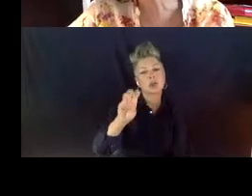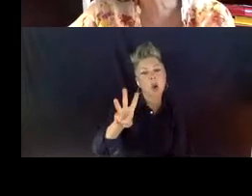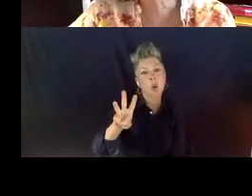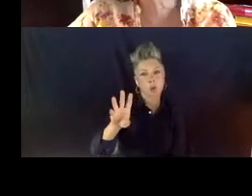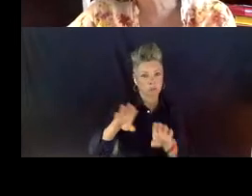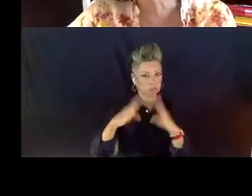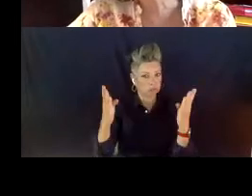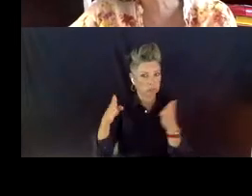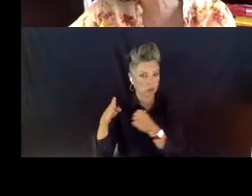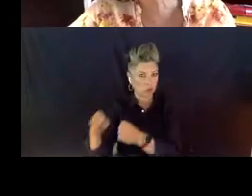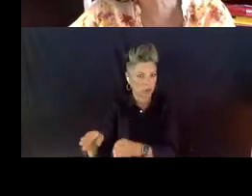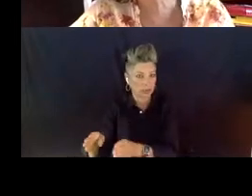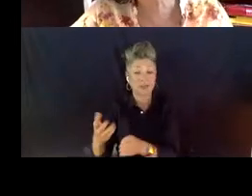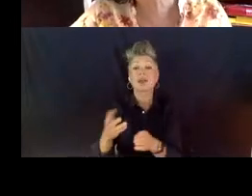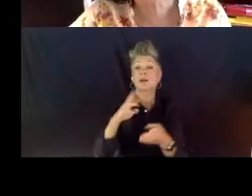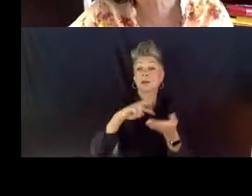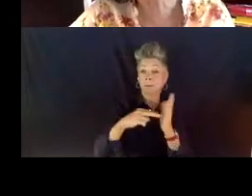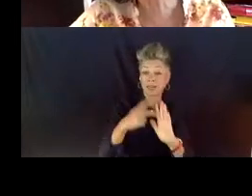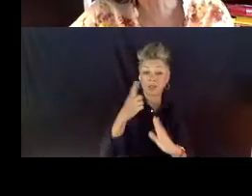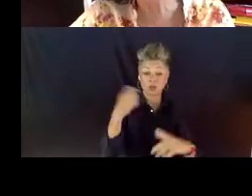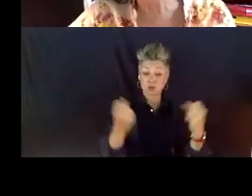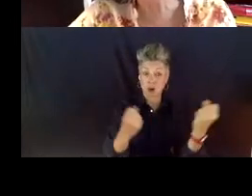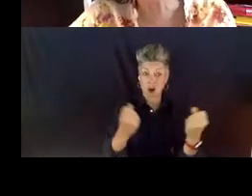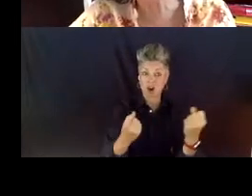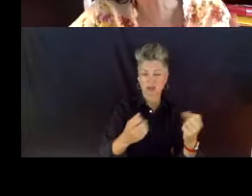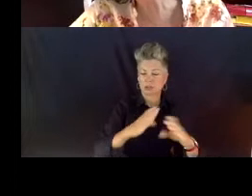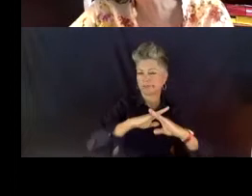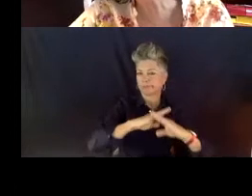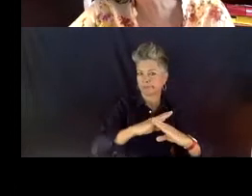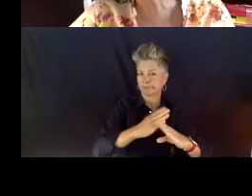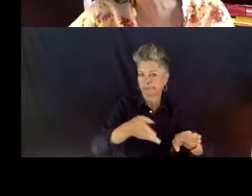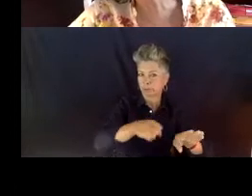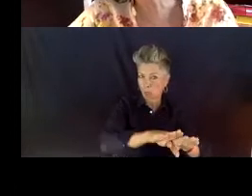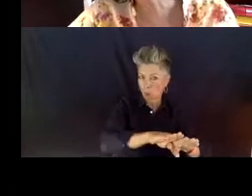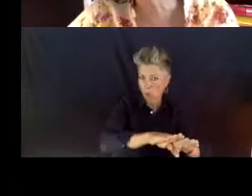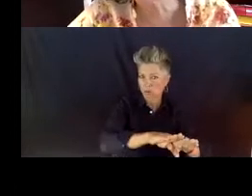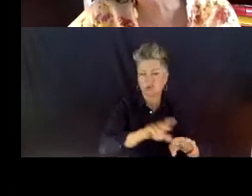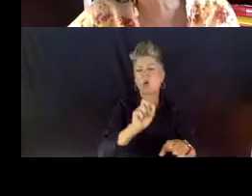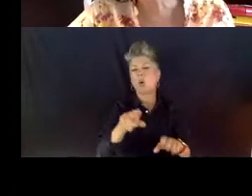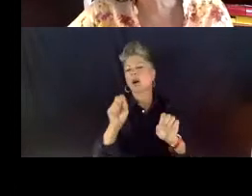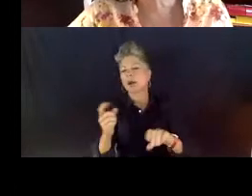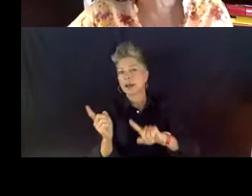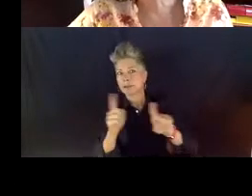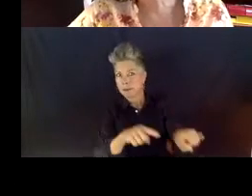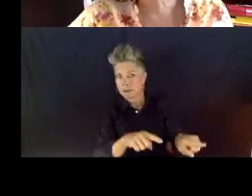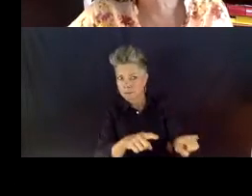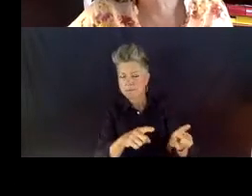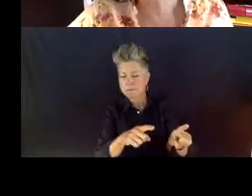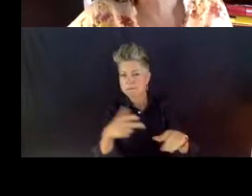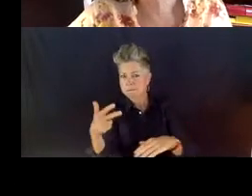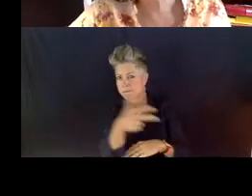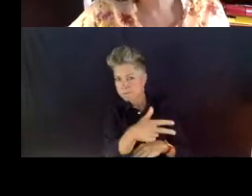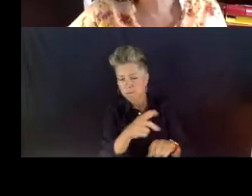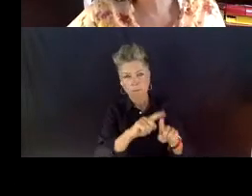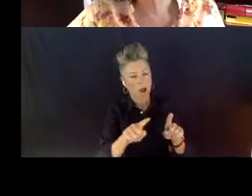through motorized traffic, or allowing motorized traffic come in, but in much slower